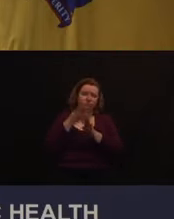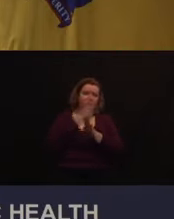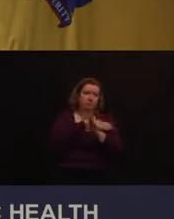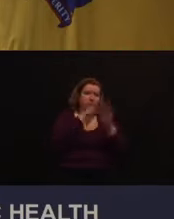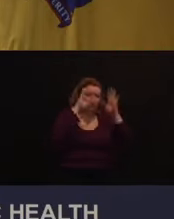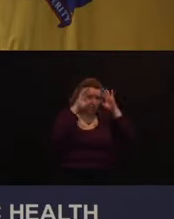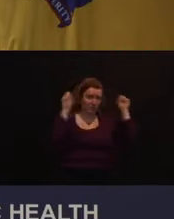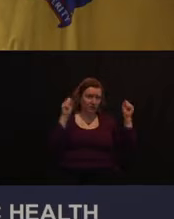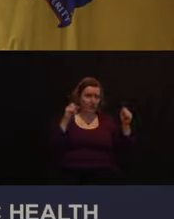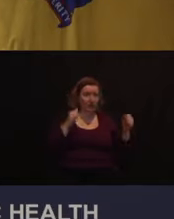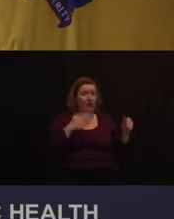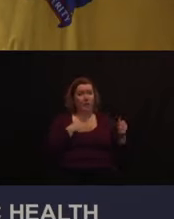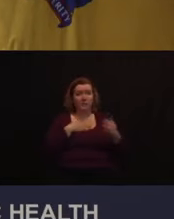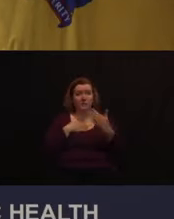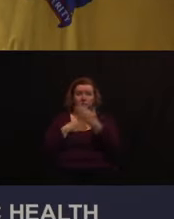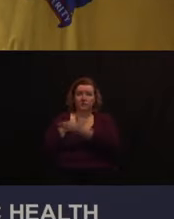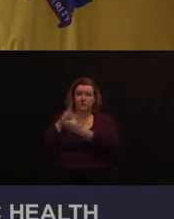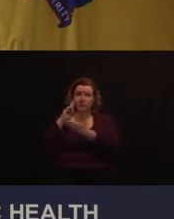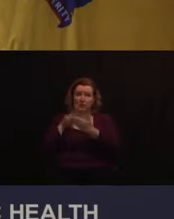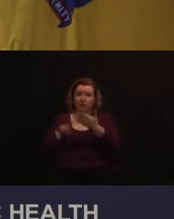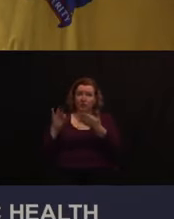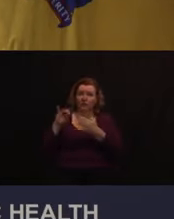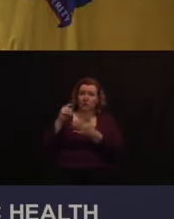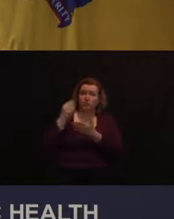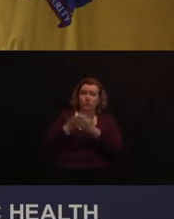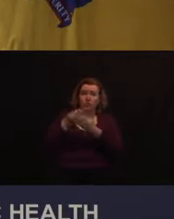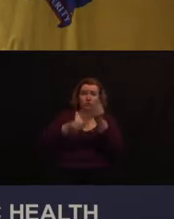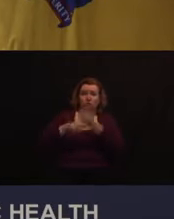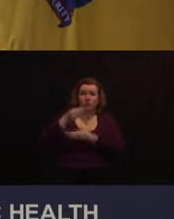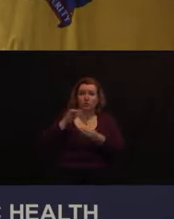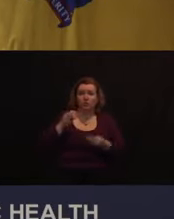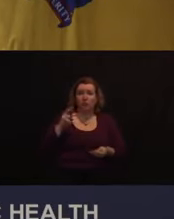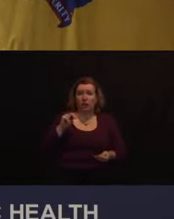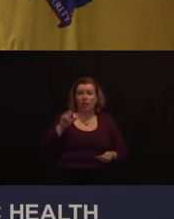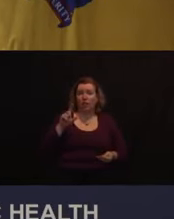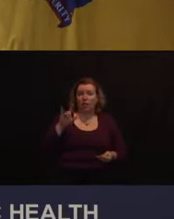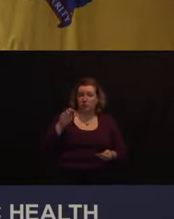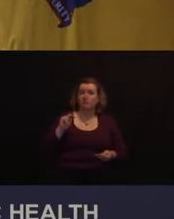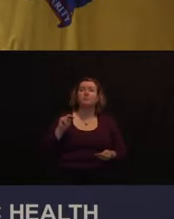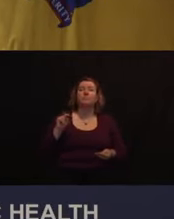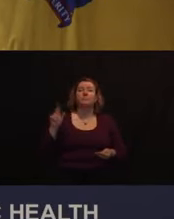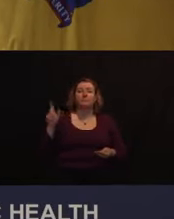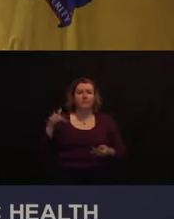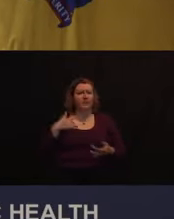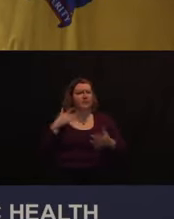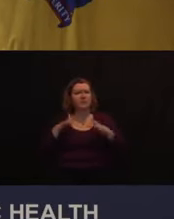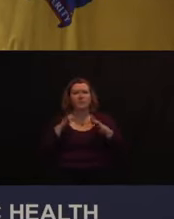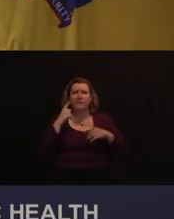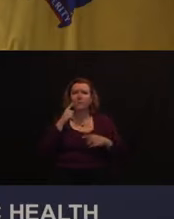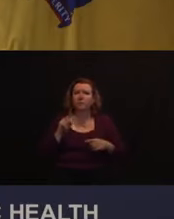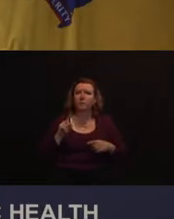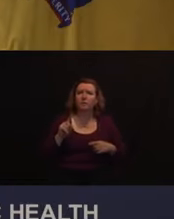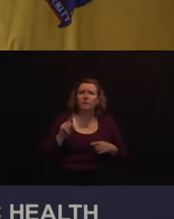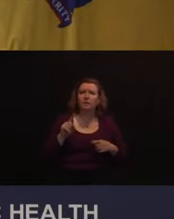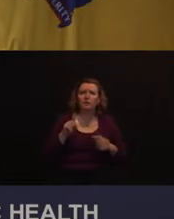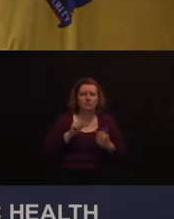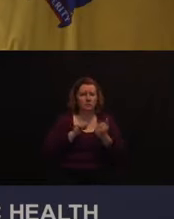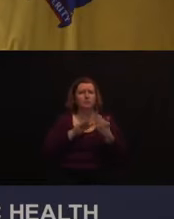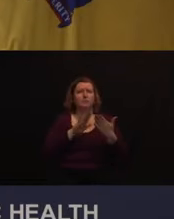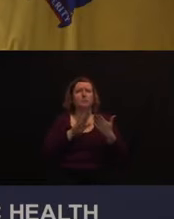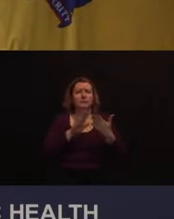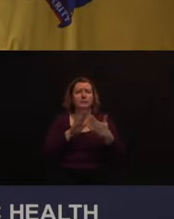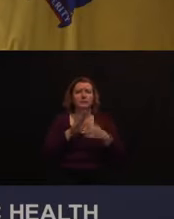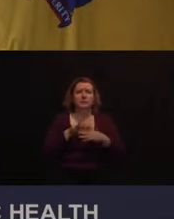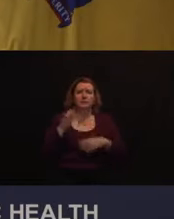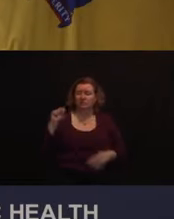that Secretary of the Treasury Janet Yellen has expressed broad sympathy and support for addressing that. And so